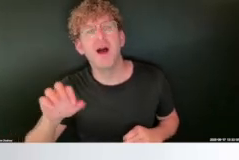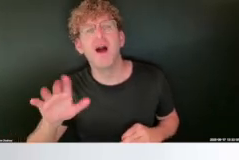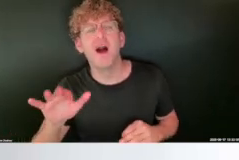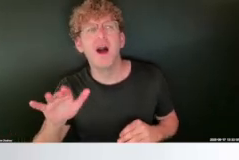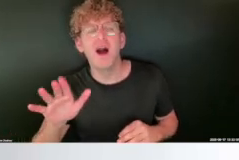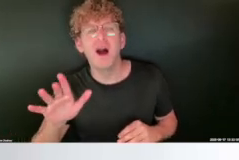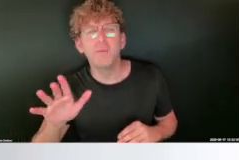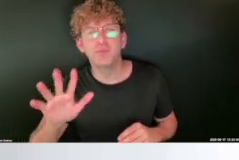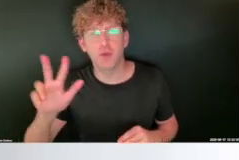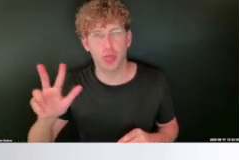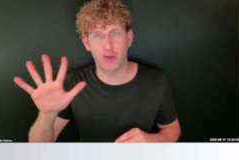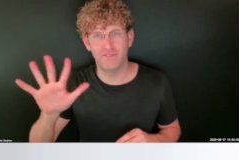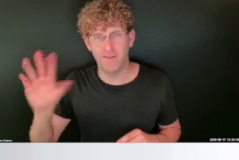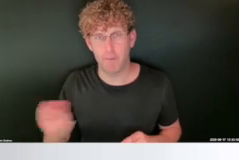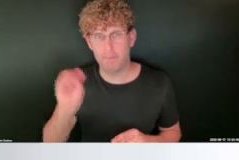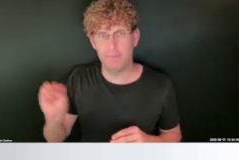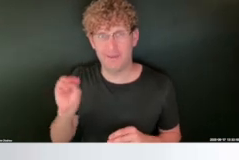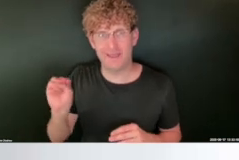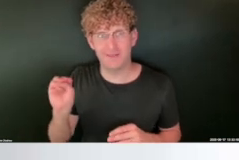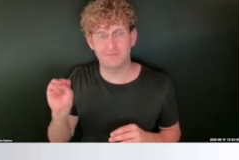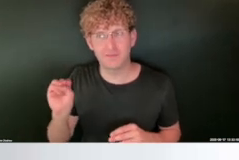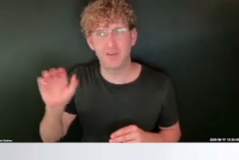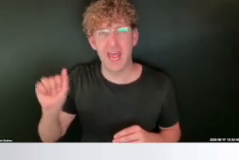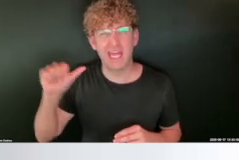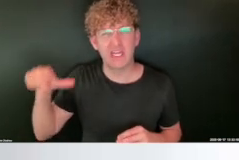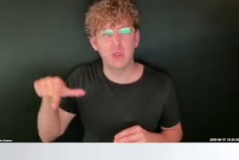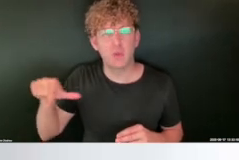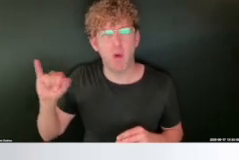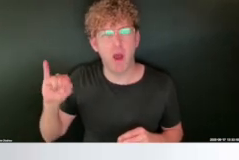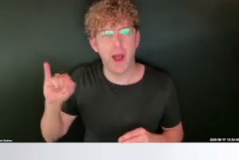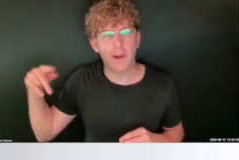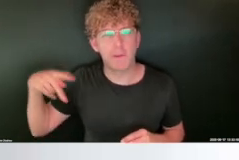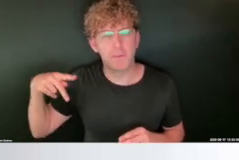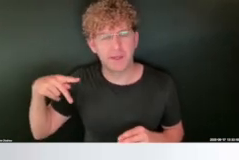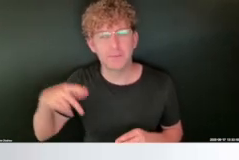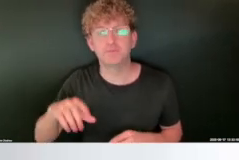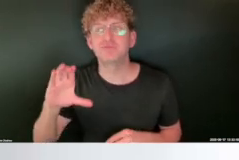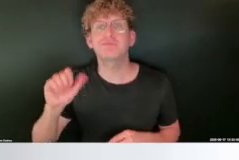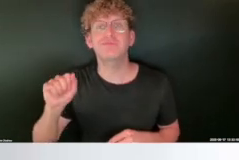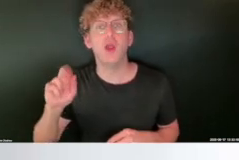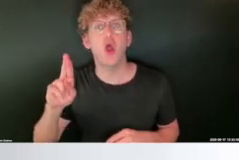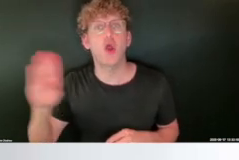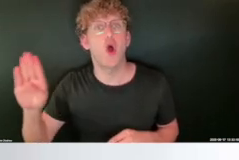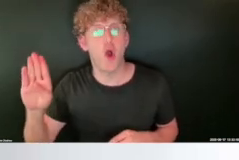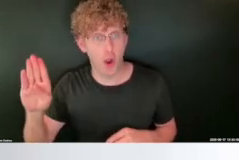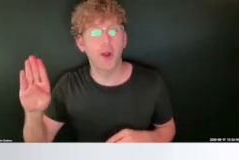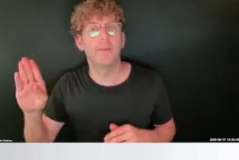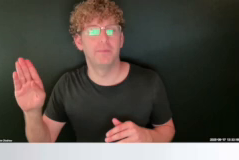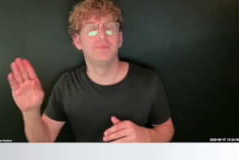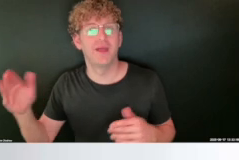35 million for AQUIP, CARB is able to decide how that should